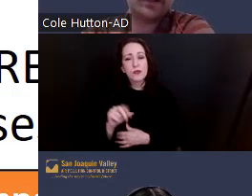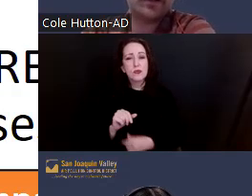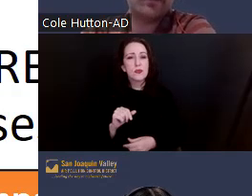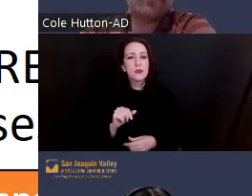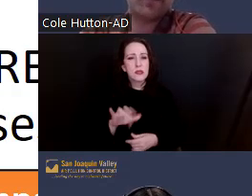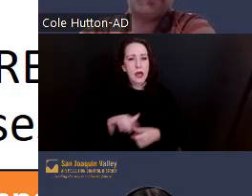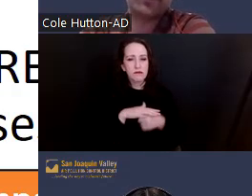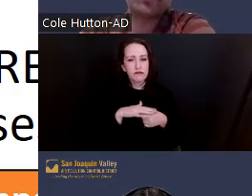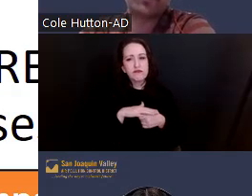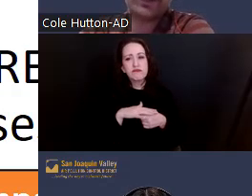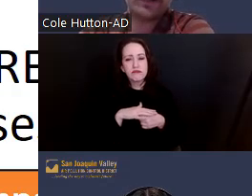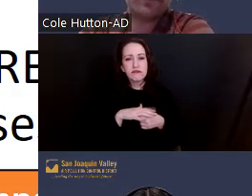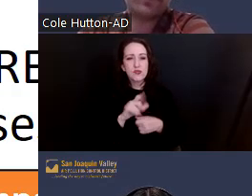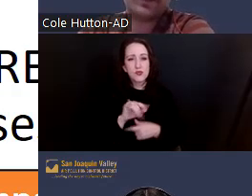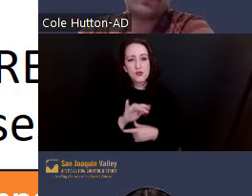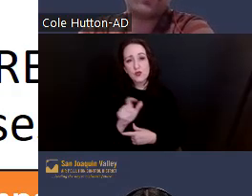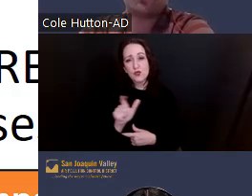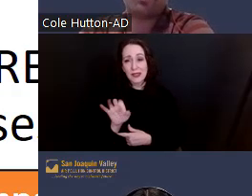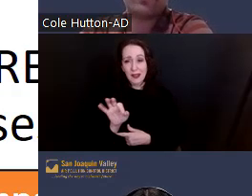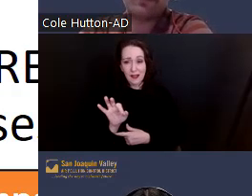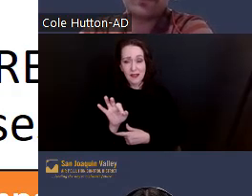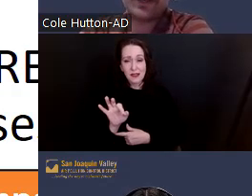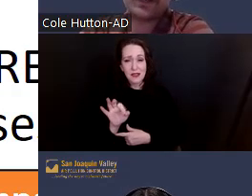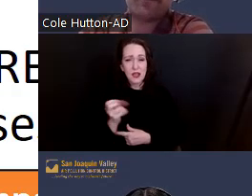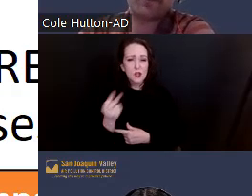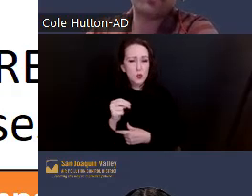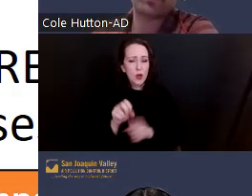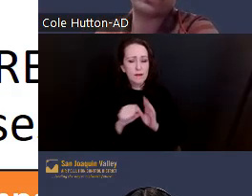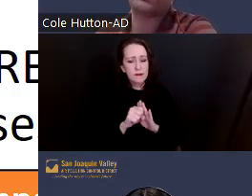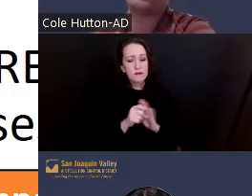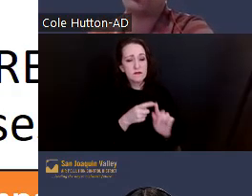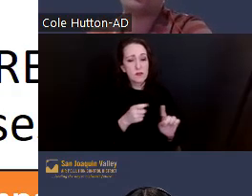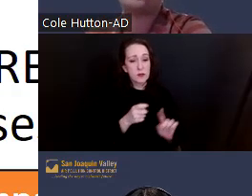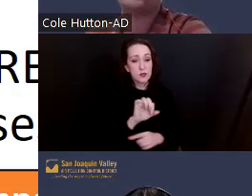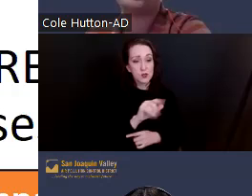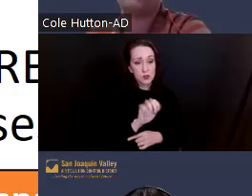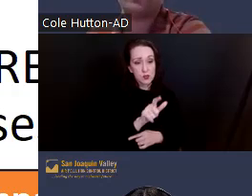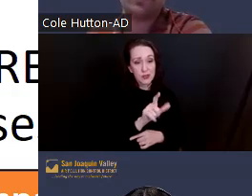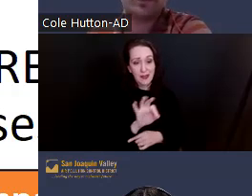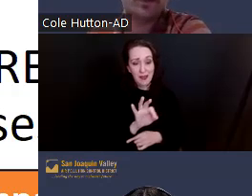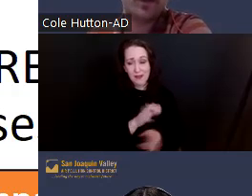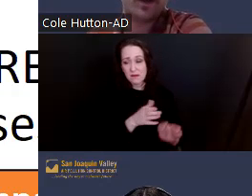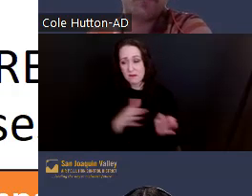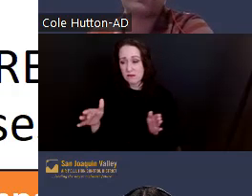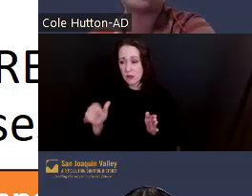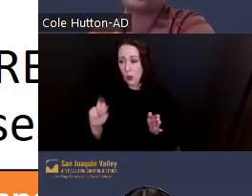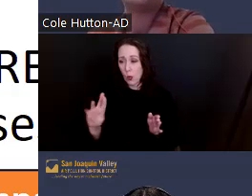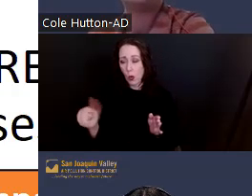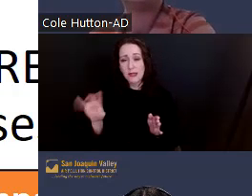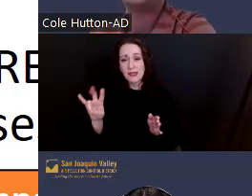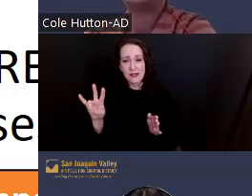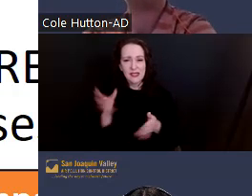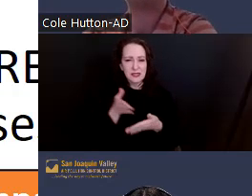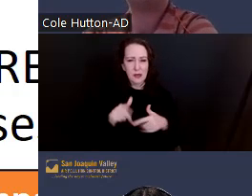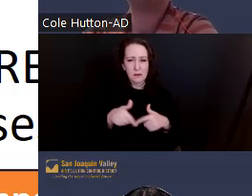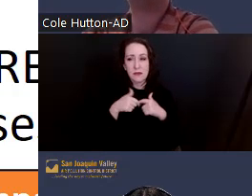site from June 29th. And there were 12 samples taken from June 29th to August 7th. I'm going to stop there. I